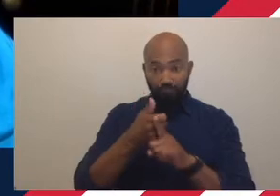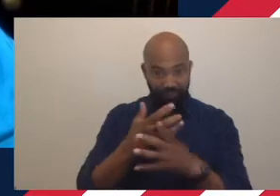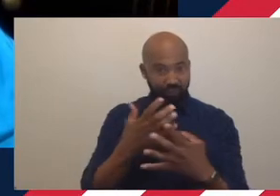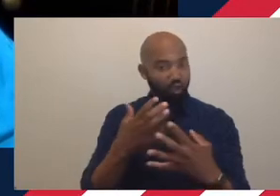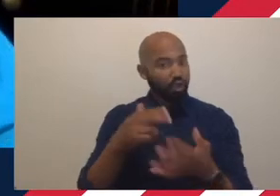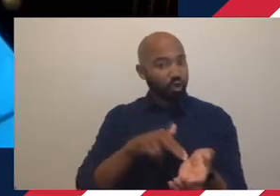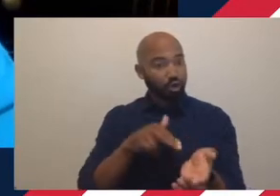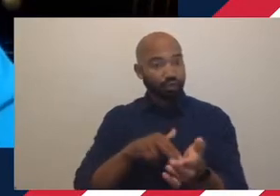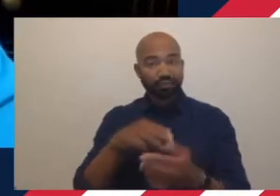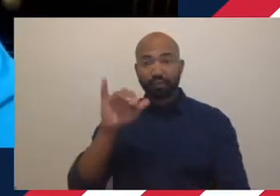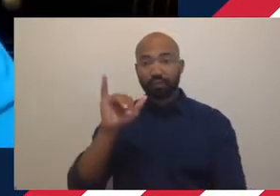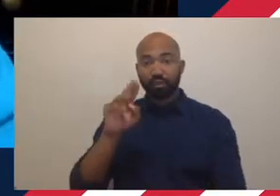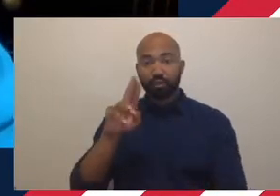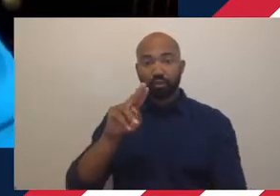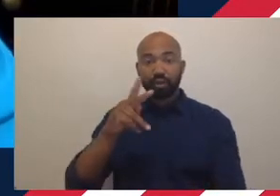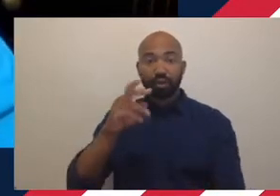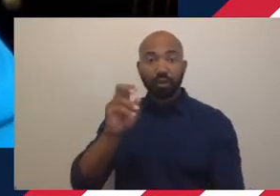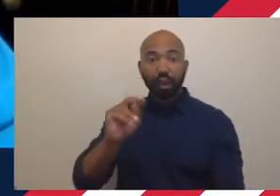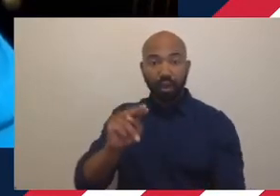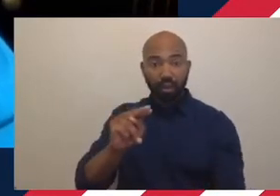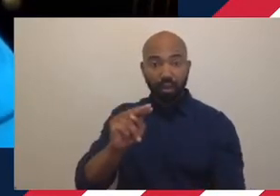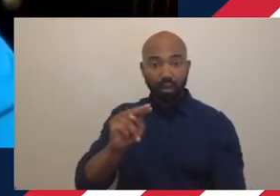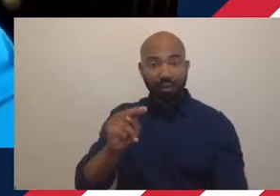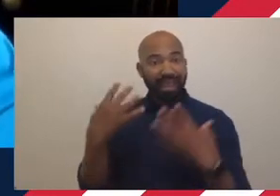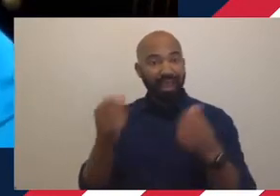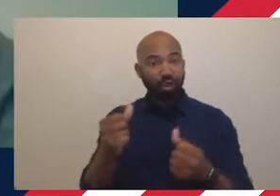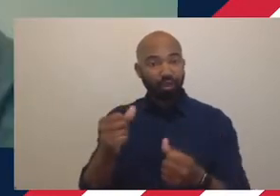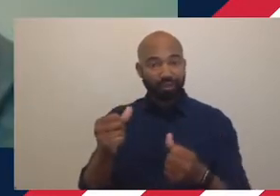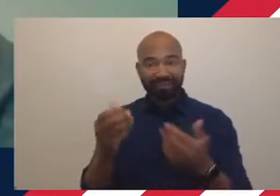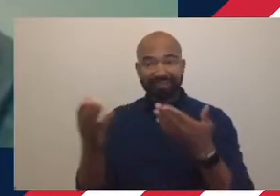Yukon Health System. Thank you for joining us.